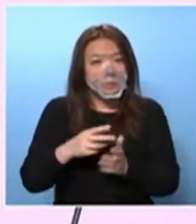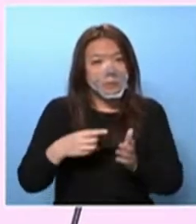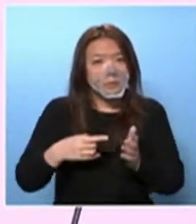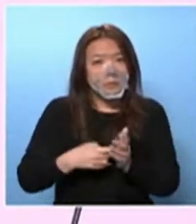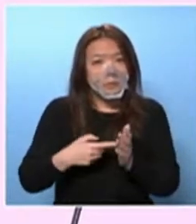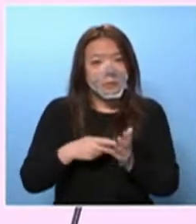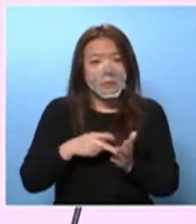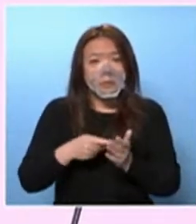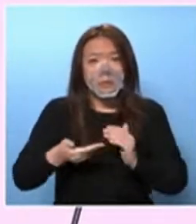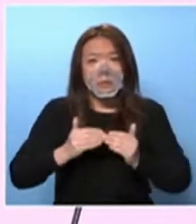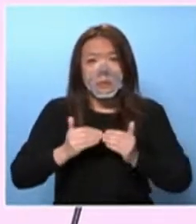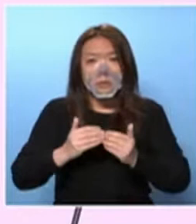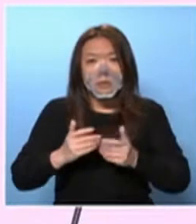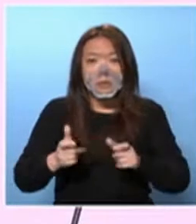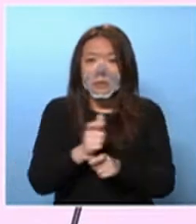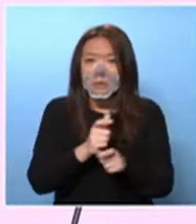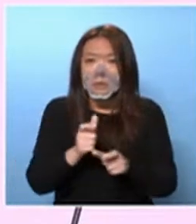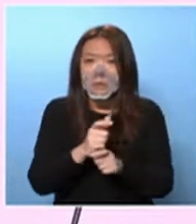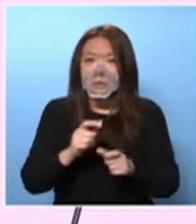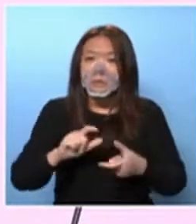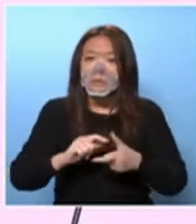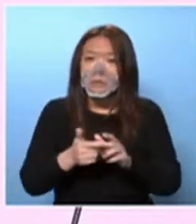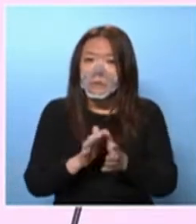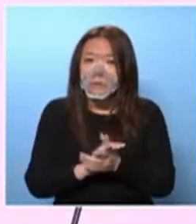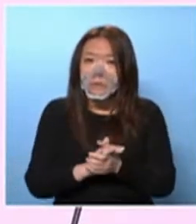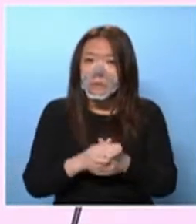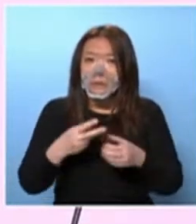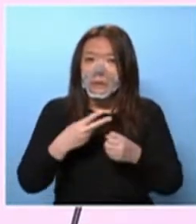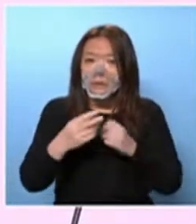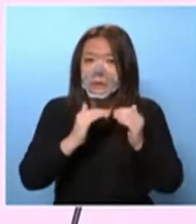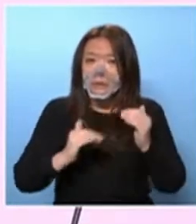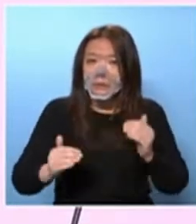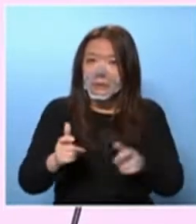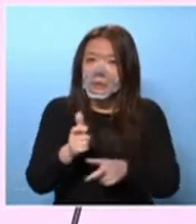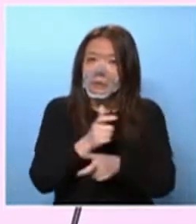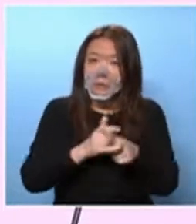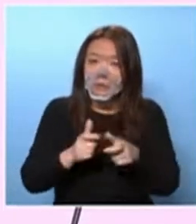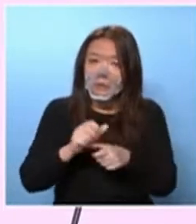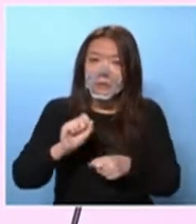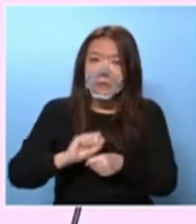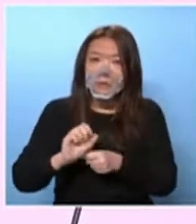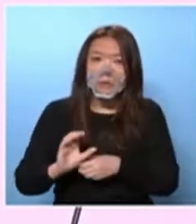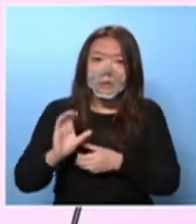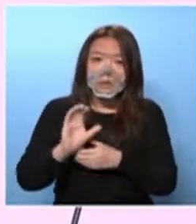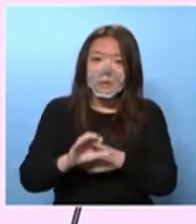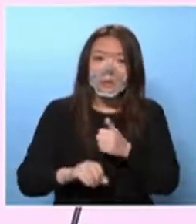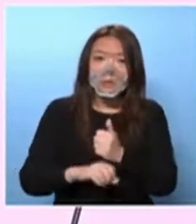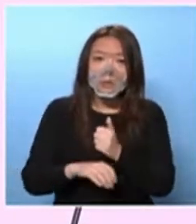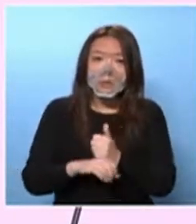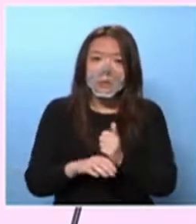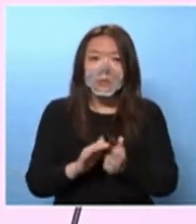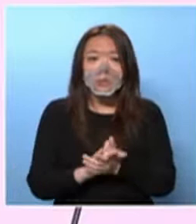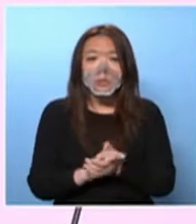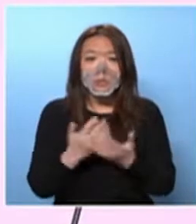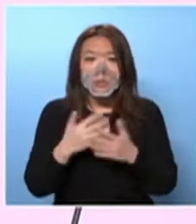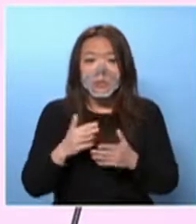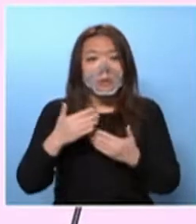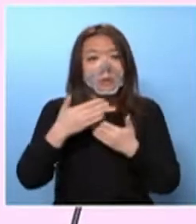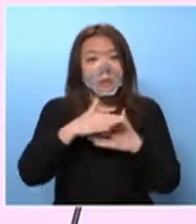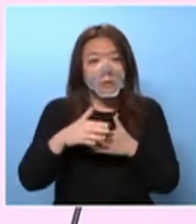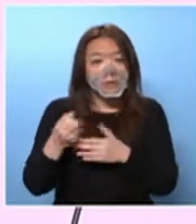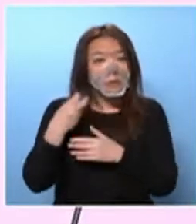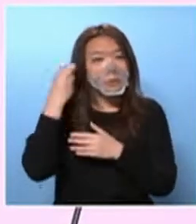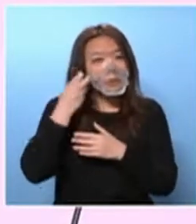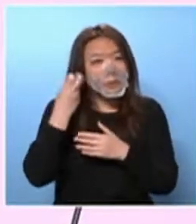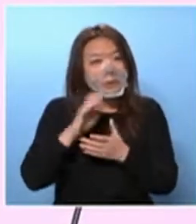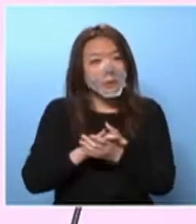bond trading platform to facilitate secondary transactions and expand investor base. Besides, we will